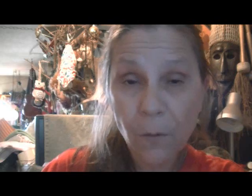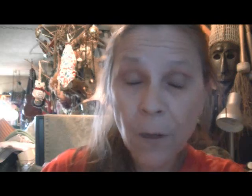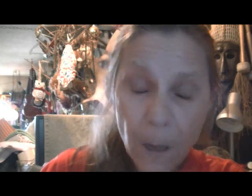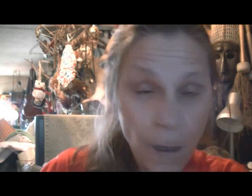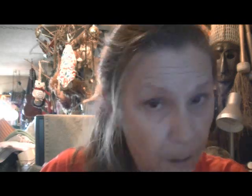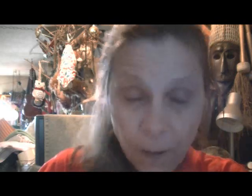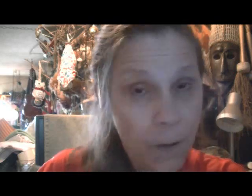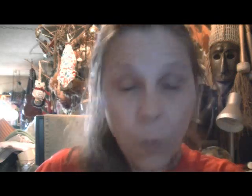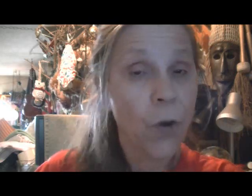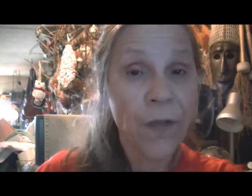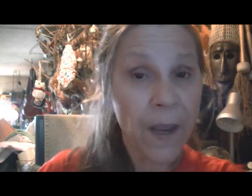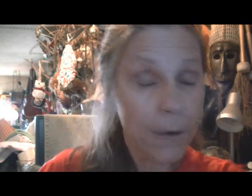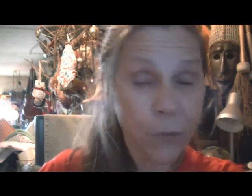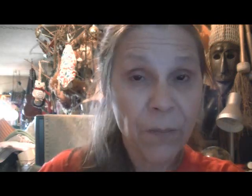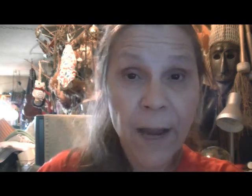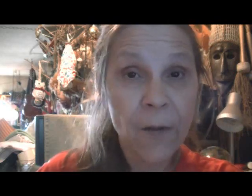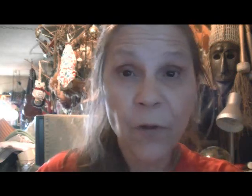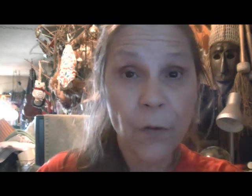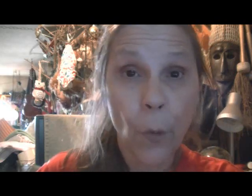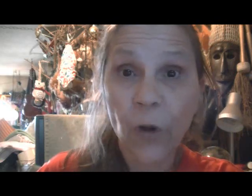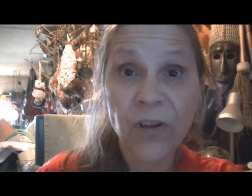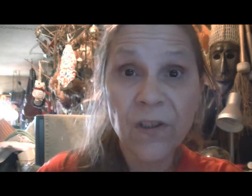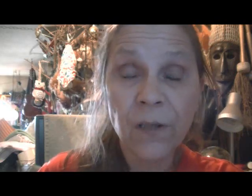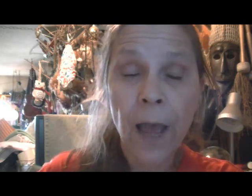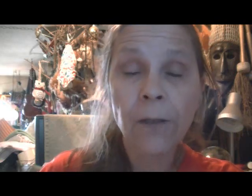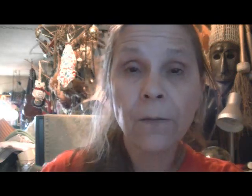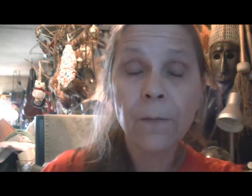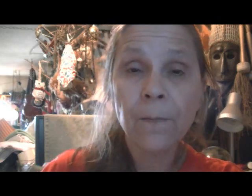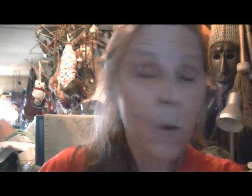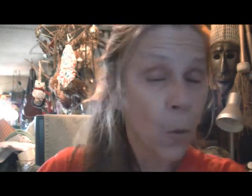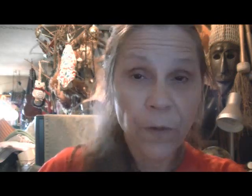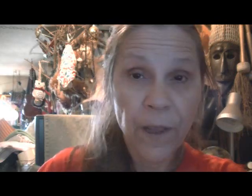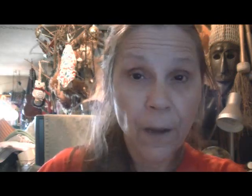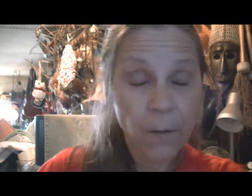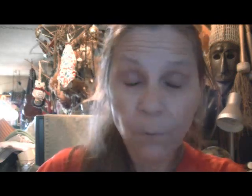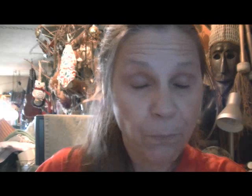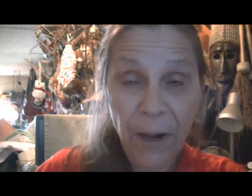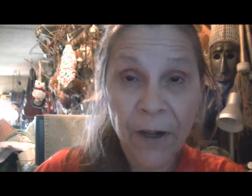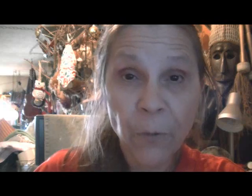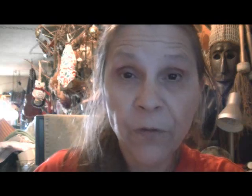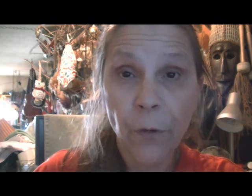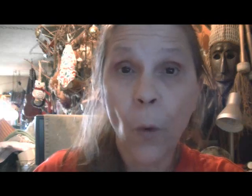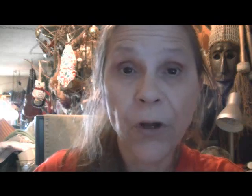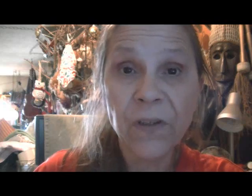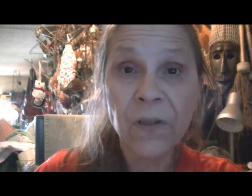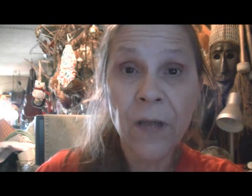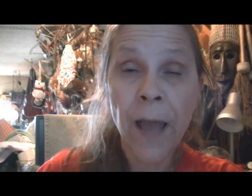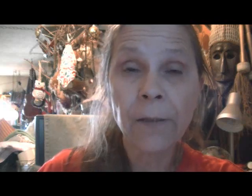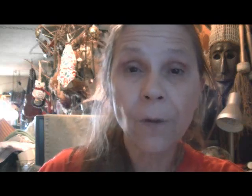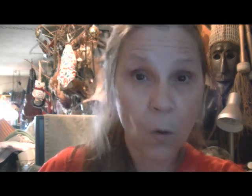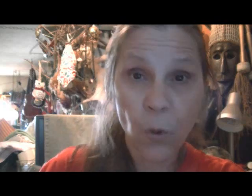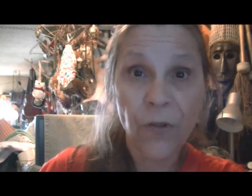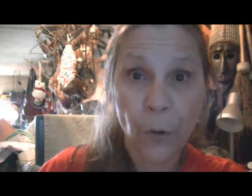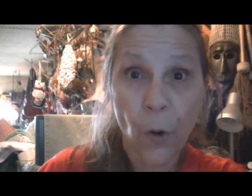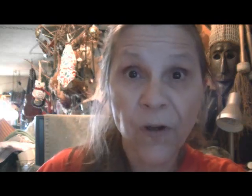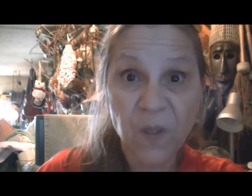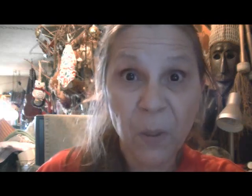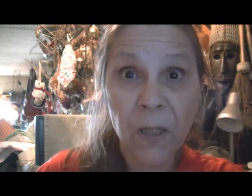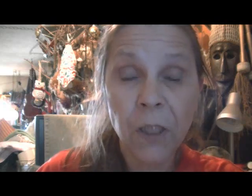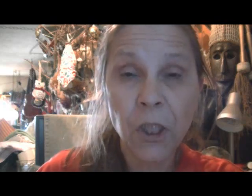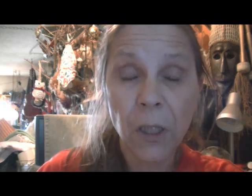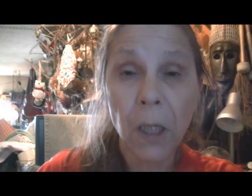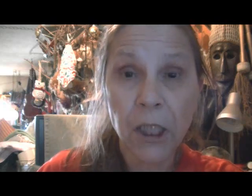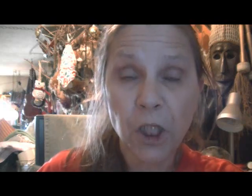of, were they cremated with their organs intact? Were they buried with their organs intact, or were their